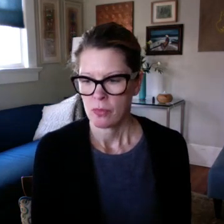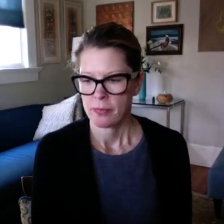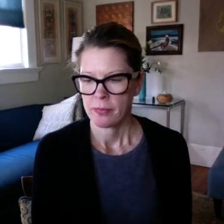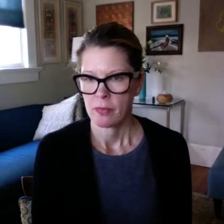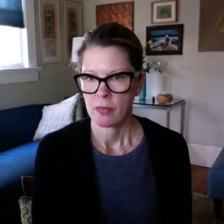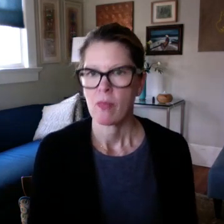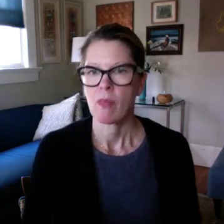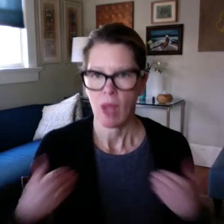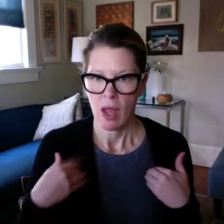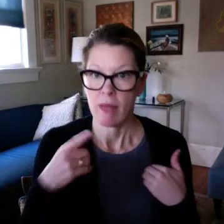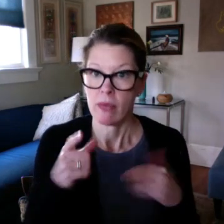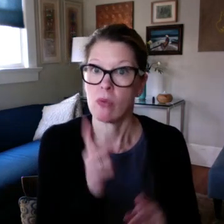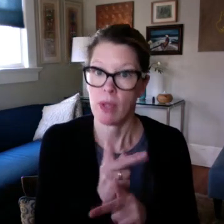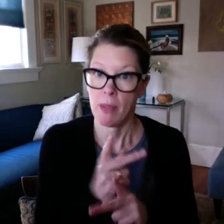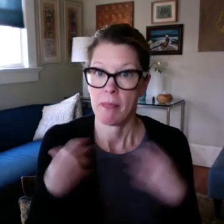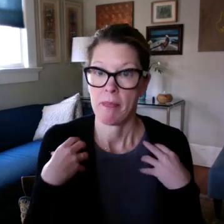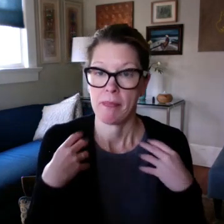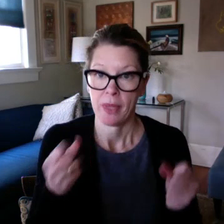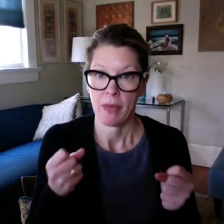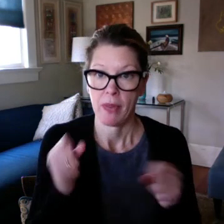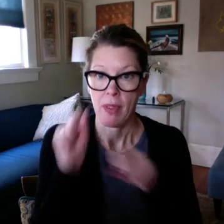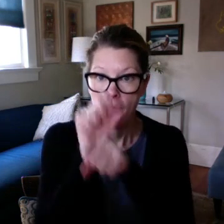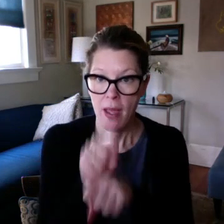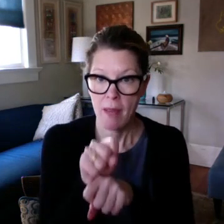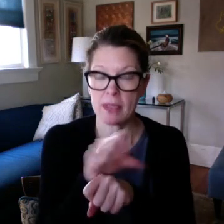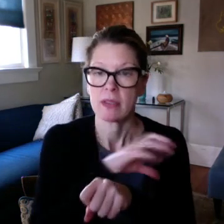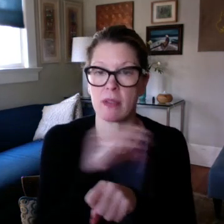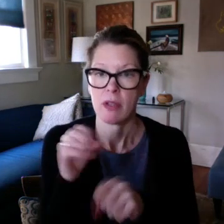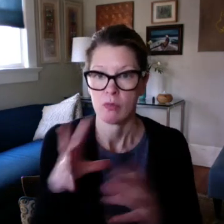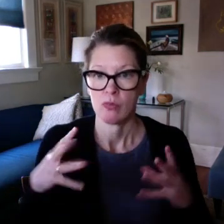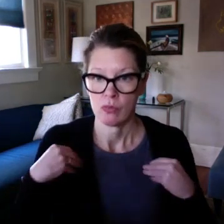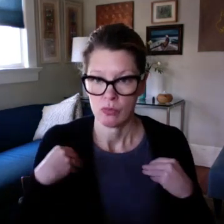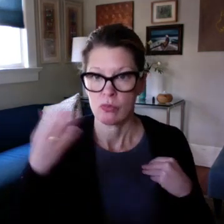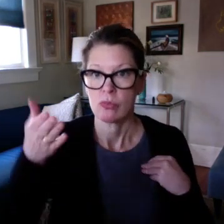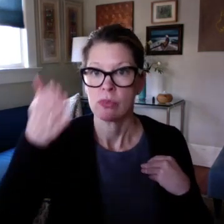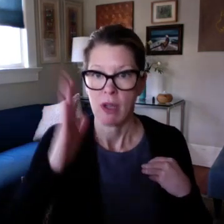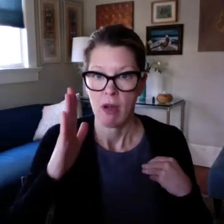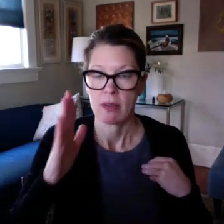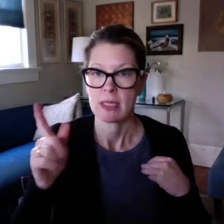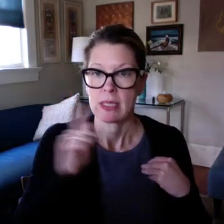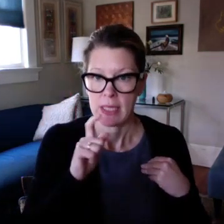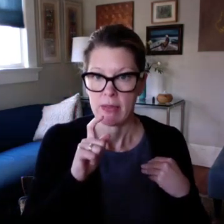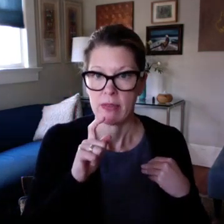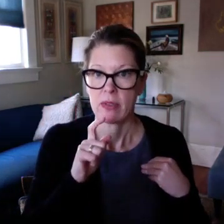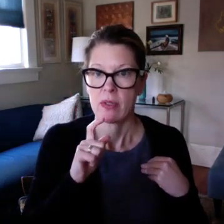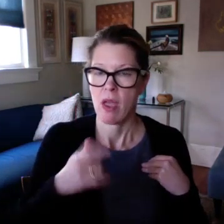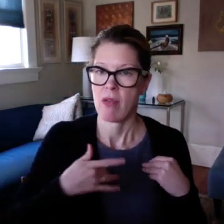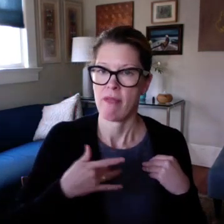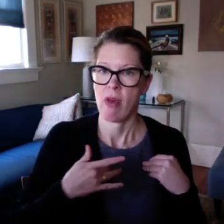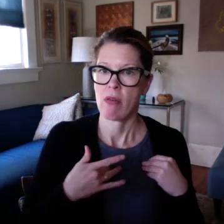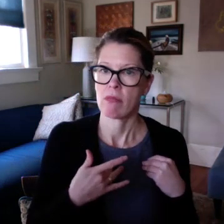Have you maintained healthy habits and received God's gifts with gratitude?